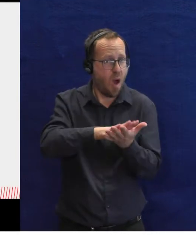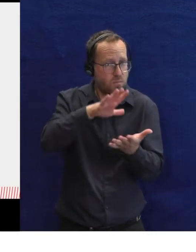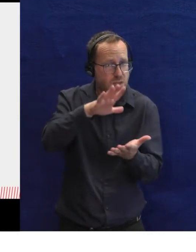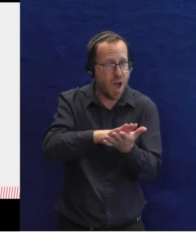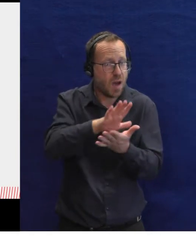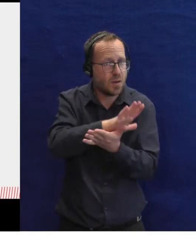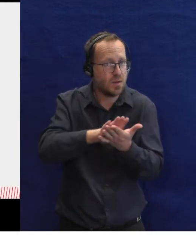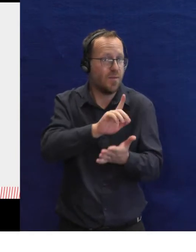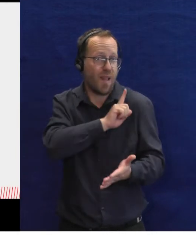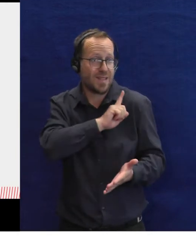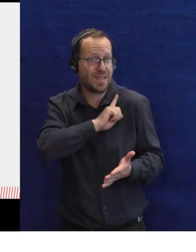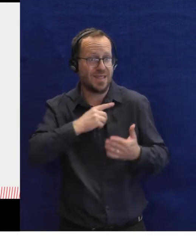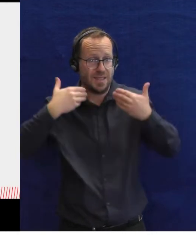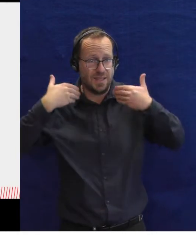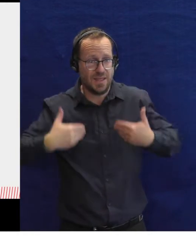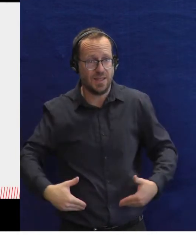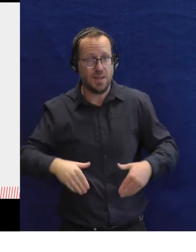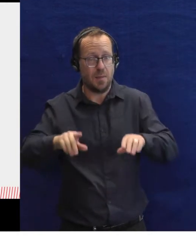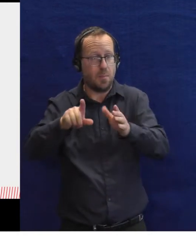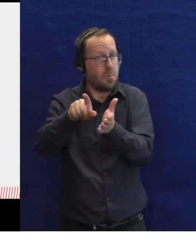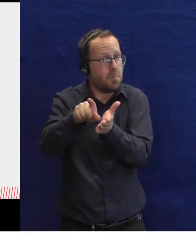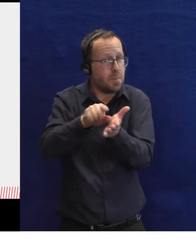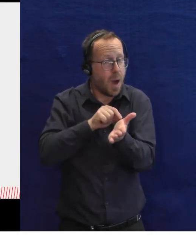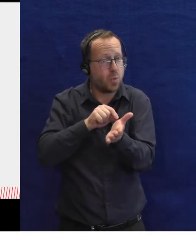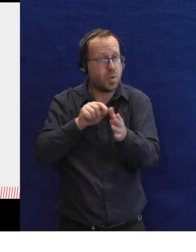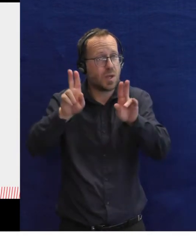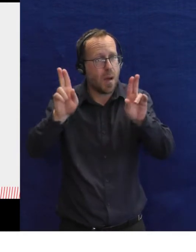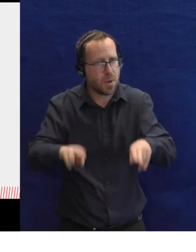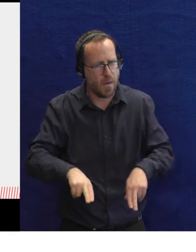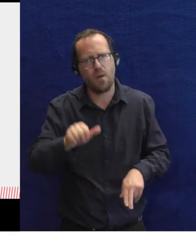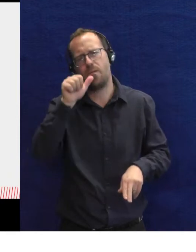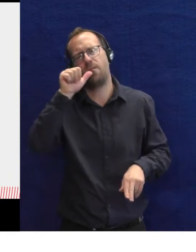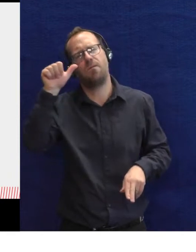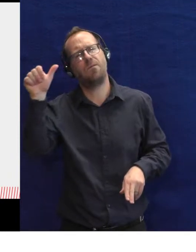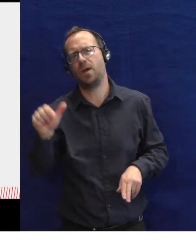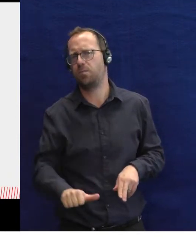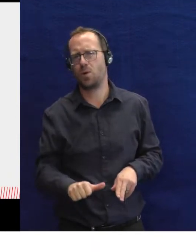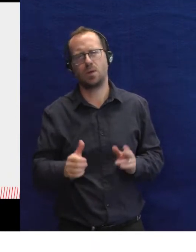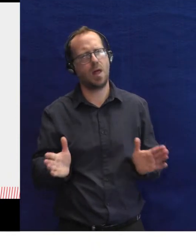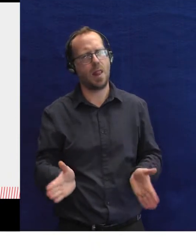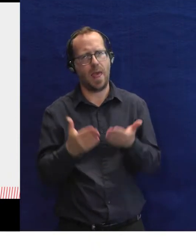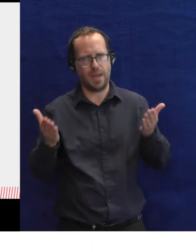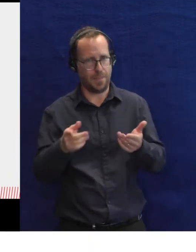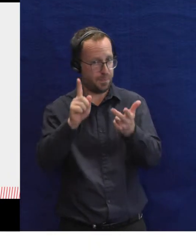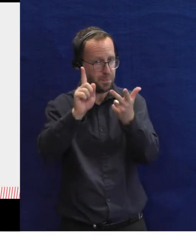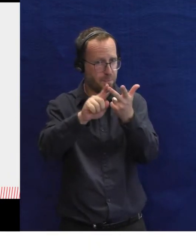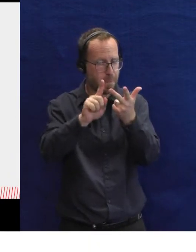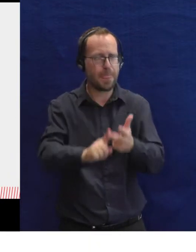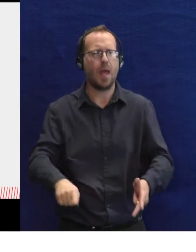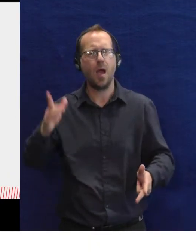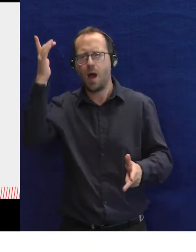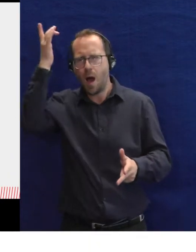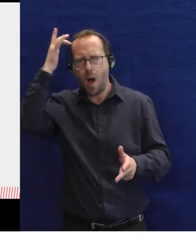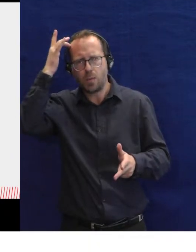need to find your expert in creating audio description. You need an expert